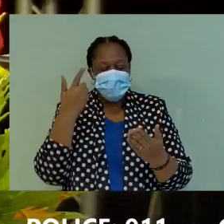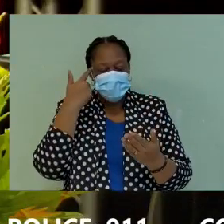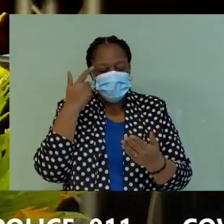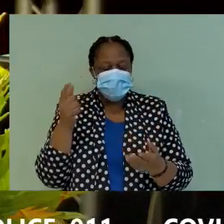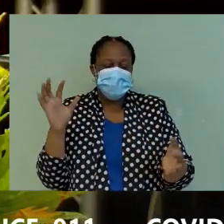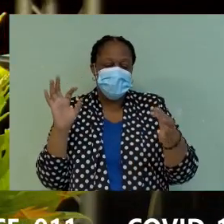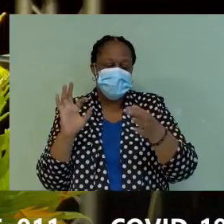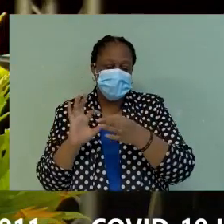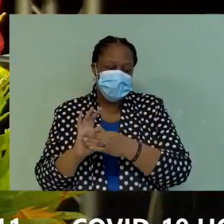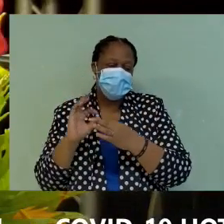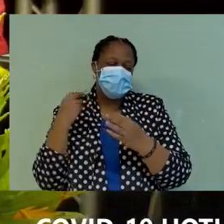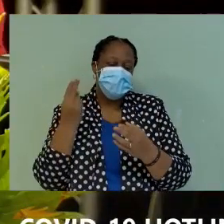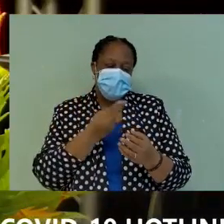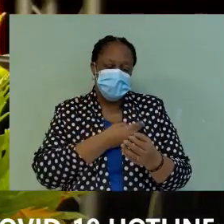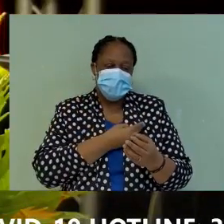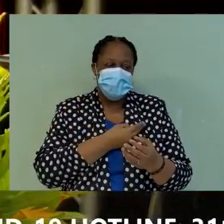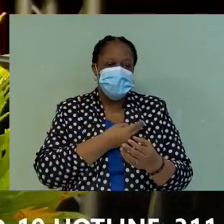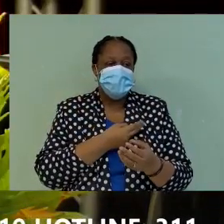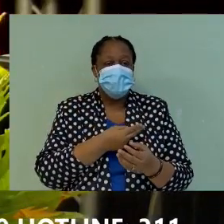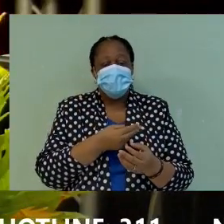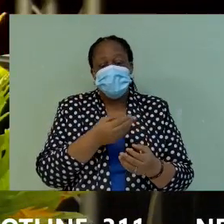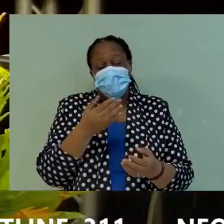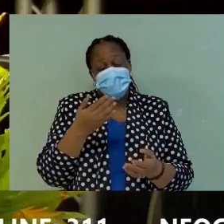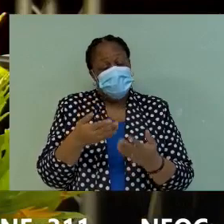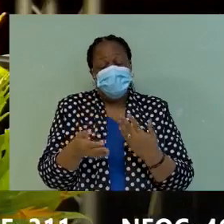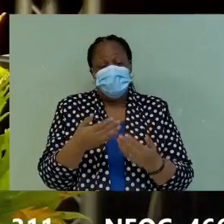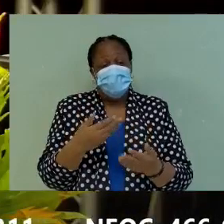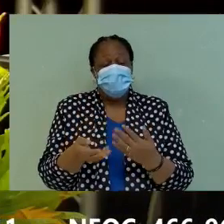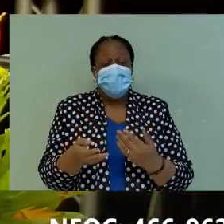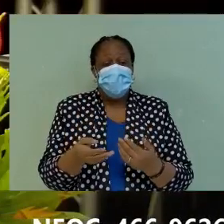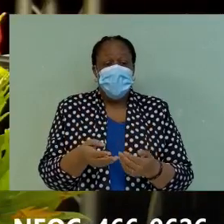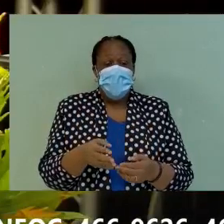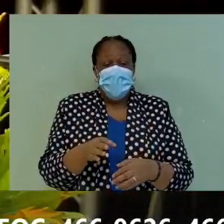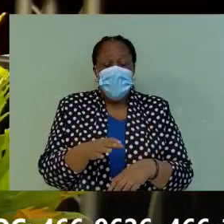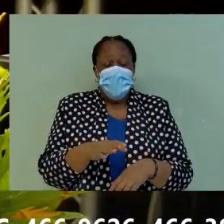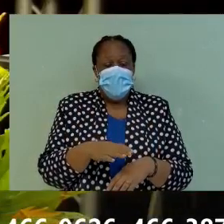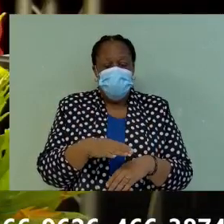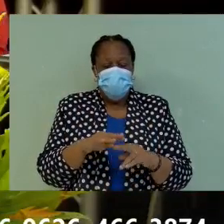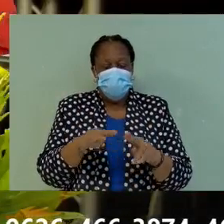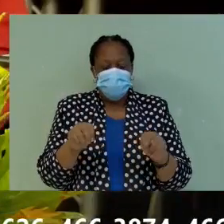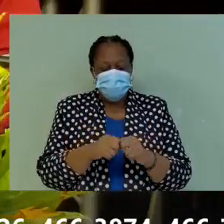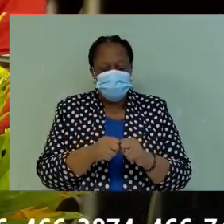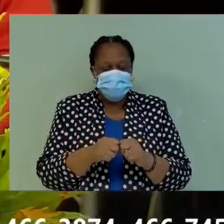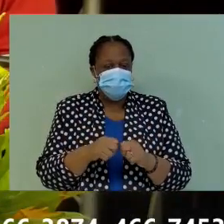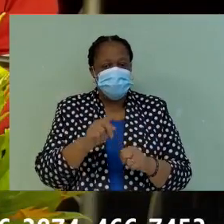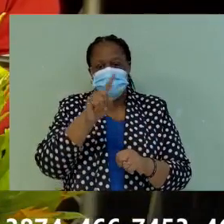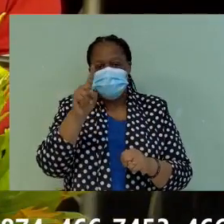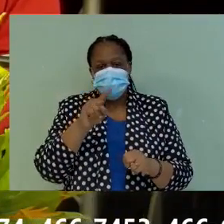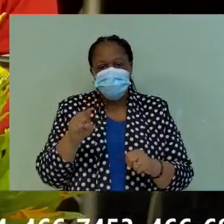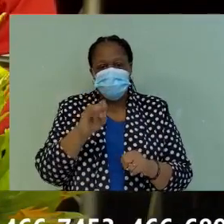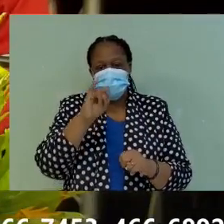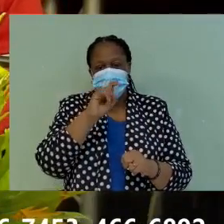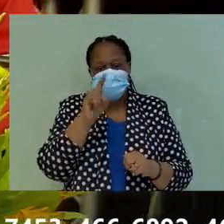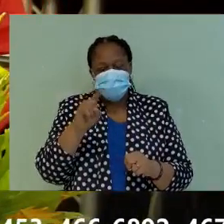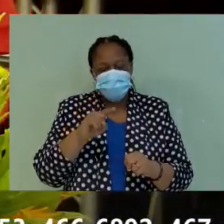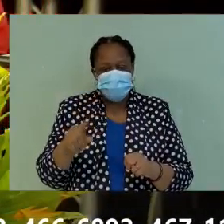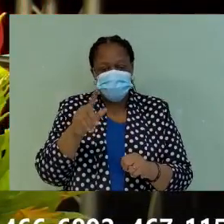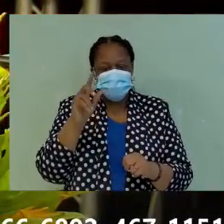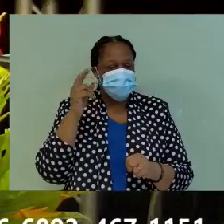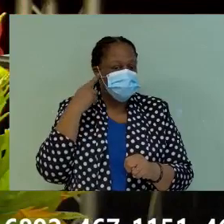joining us, whether you're joining us on Nevis TV, ZIZ Radio or